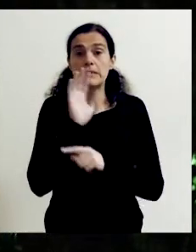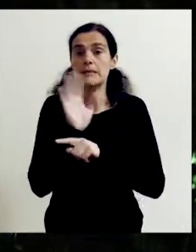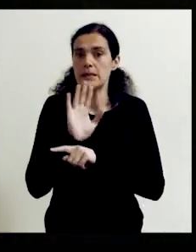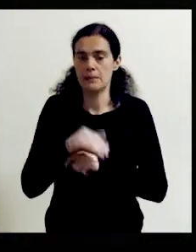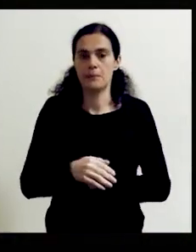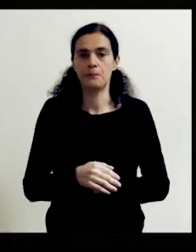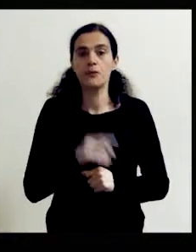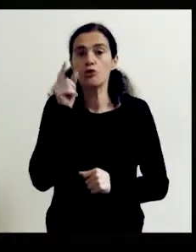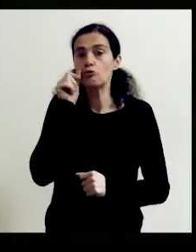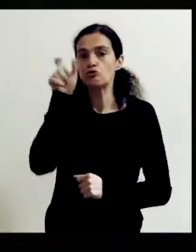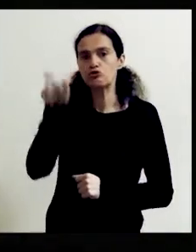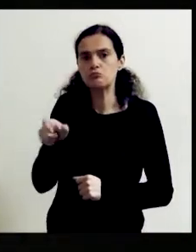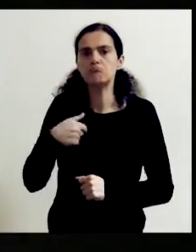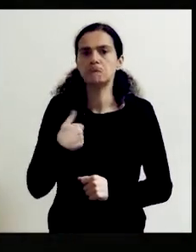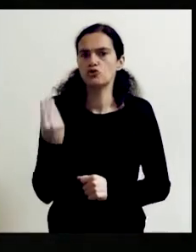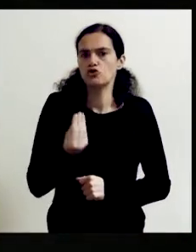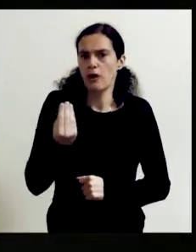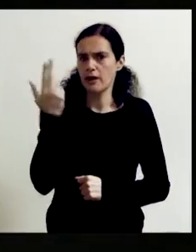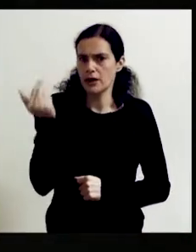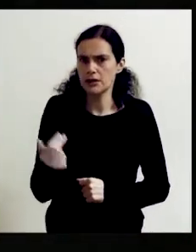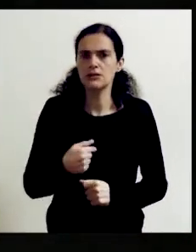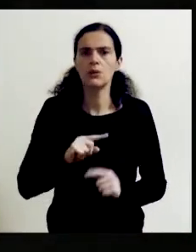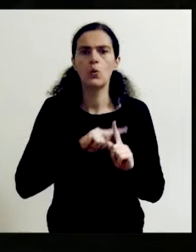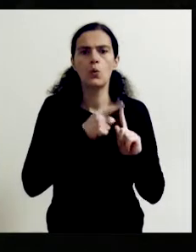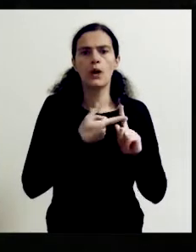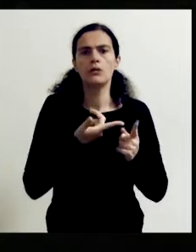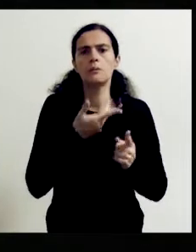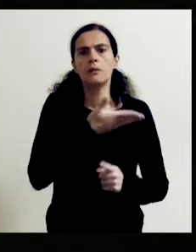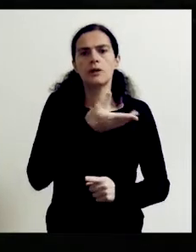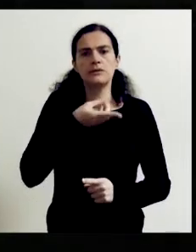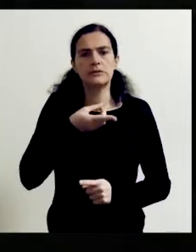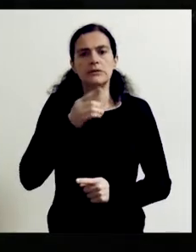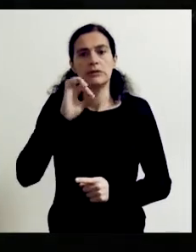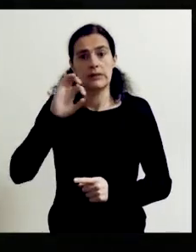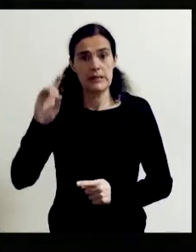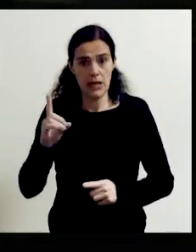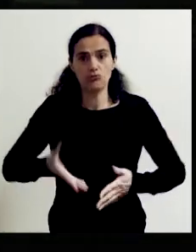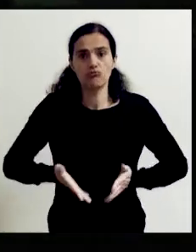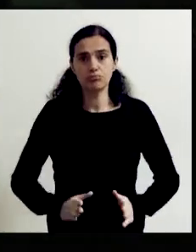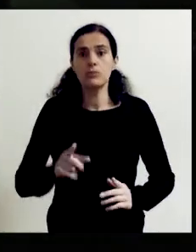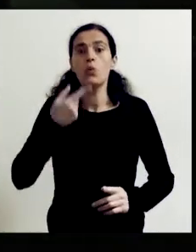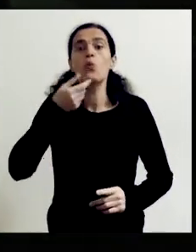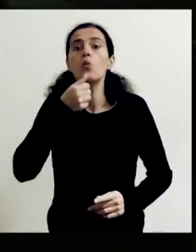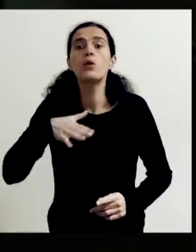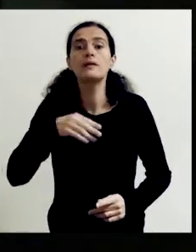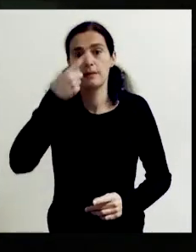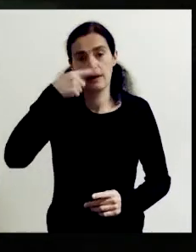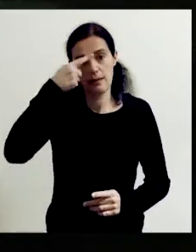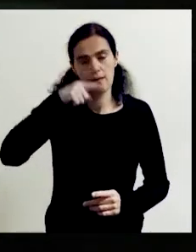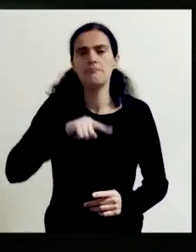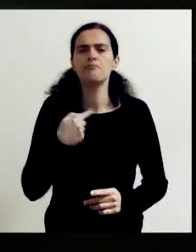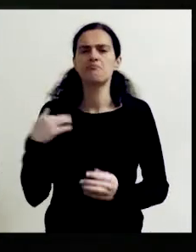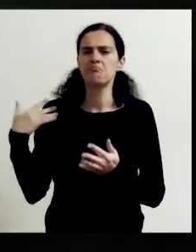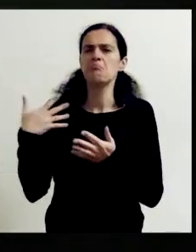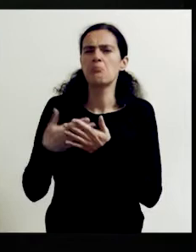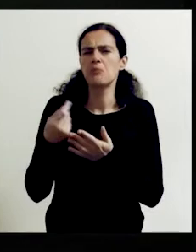cinema. KORAKRIT is a young artist, born in 1986 in Thailand, and until